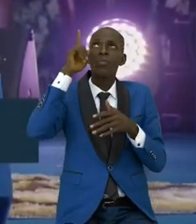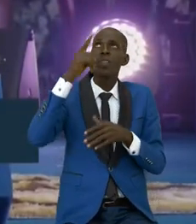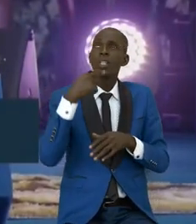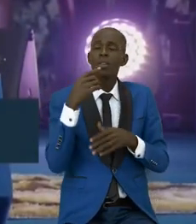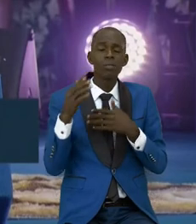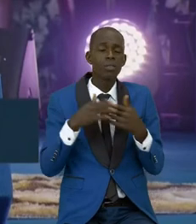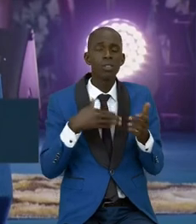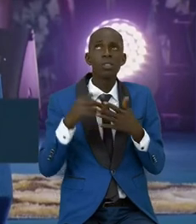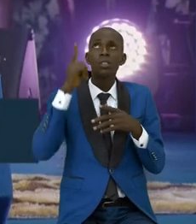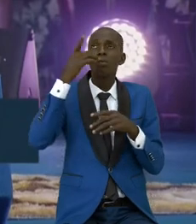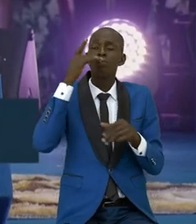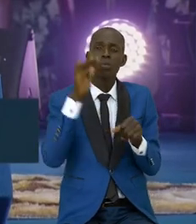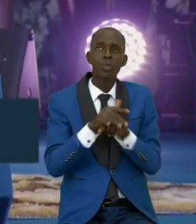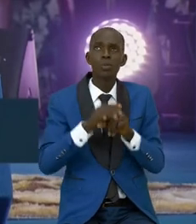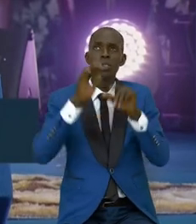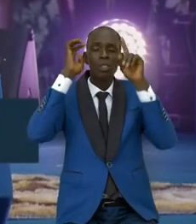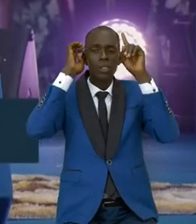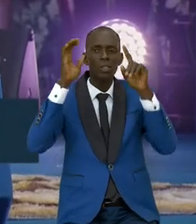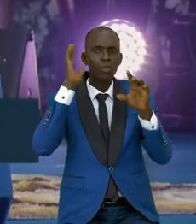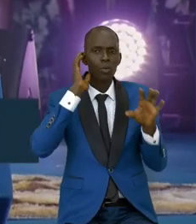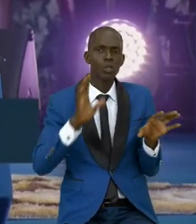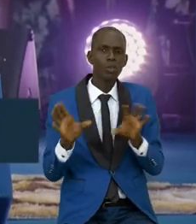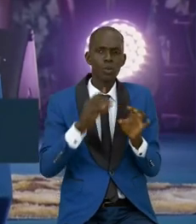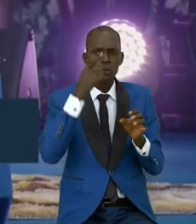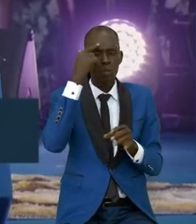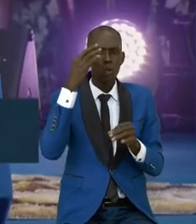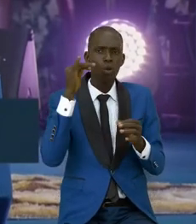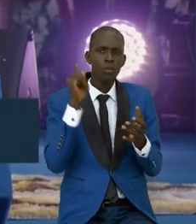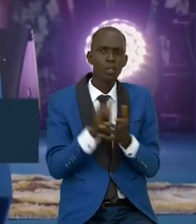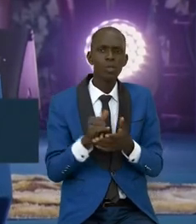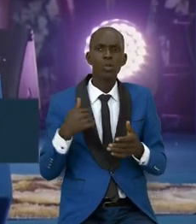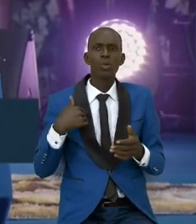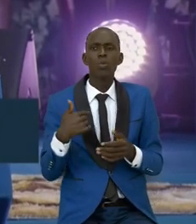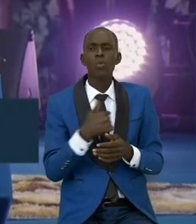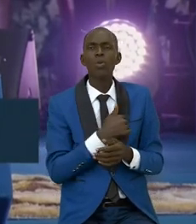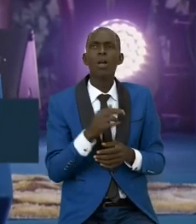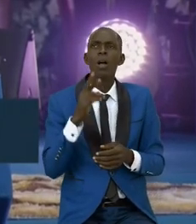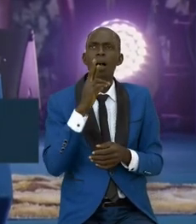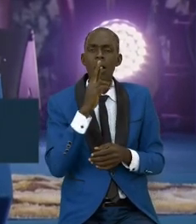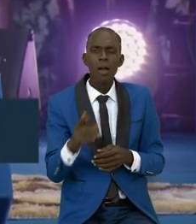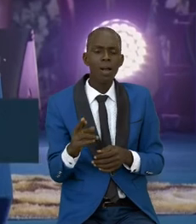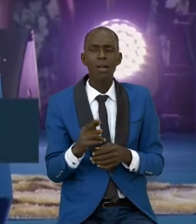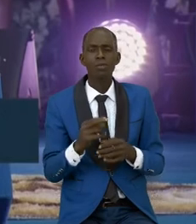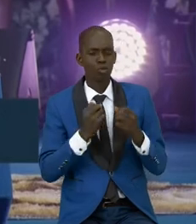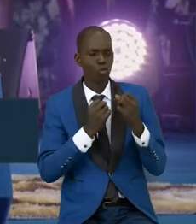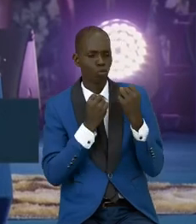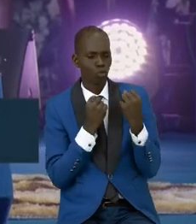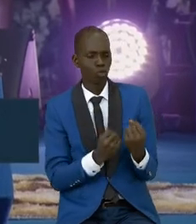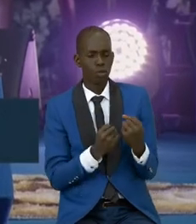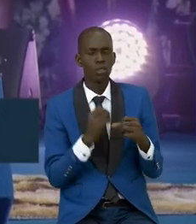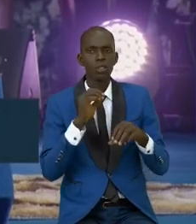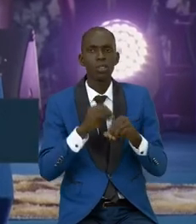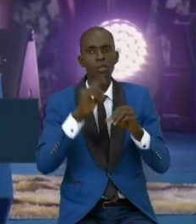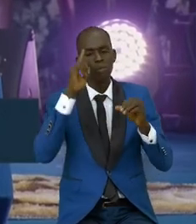he will do. Because of that, we're tenacious in trusting him.